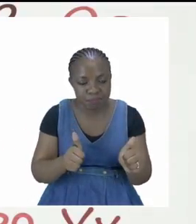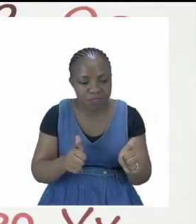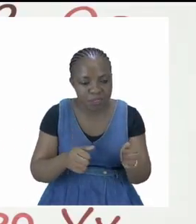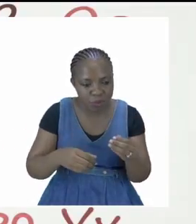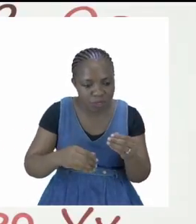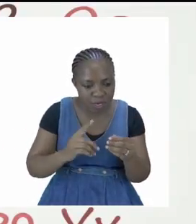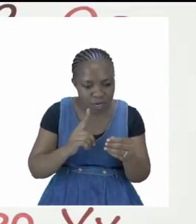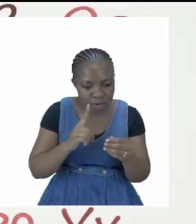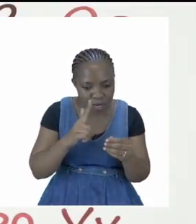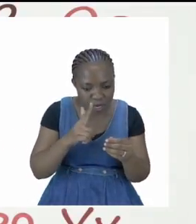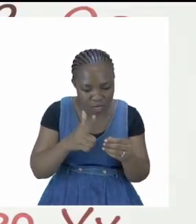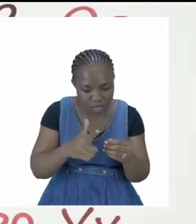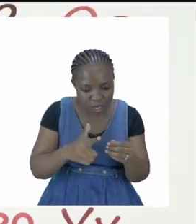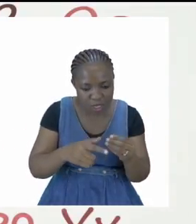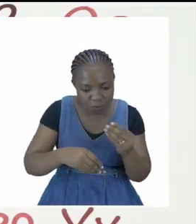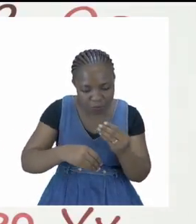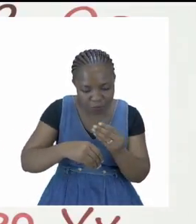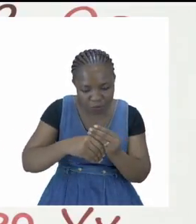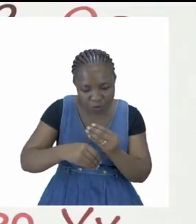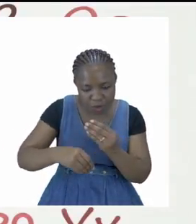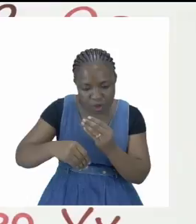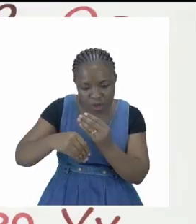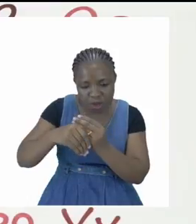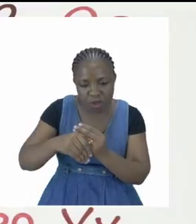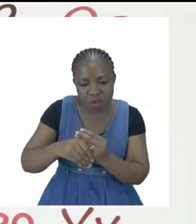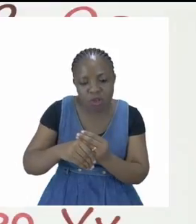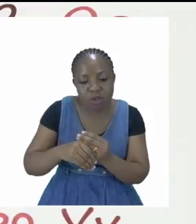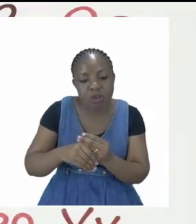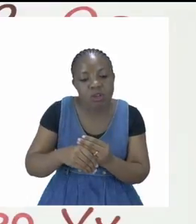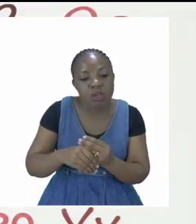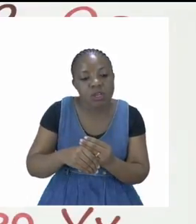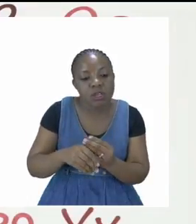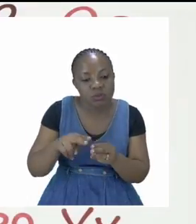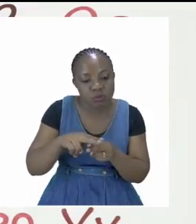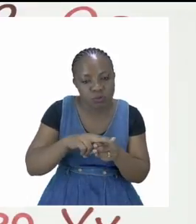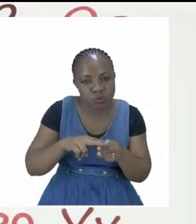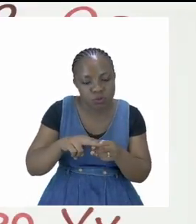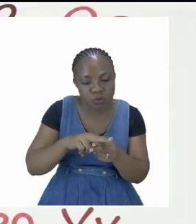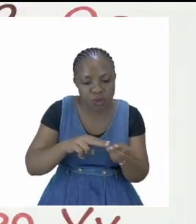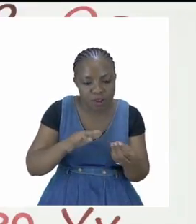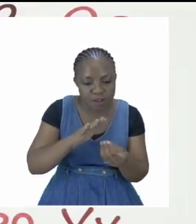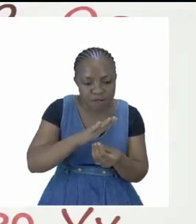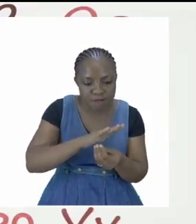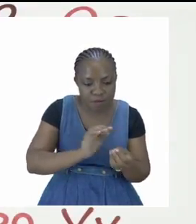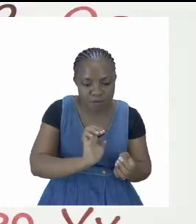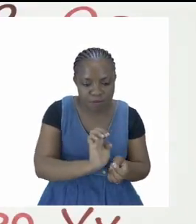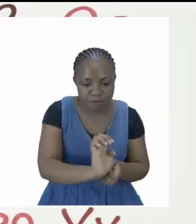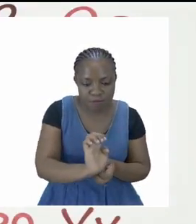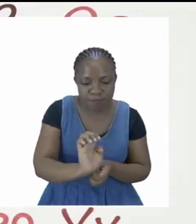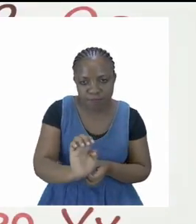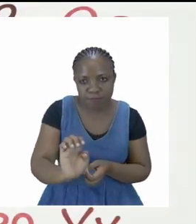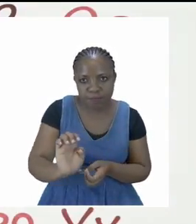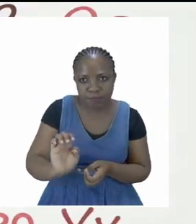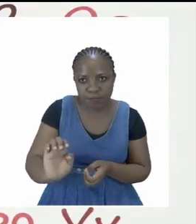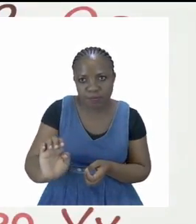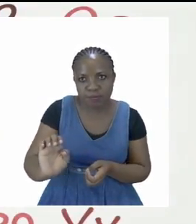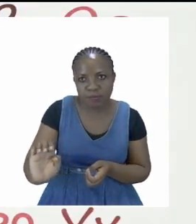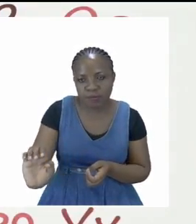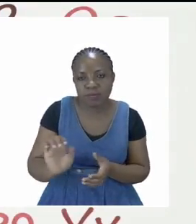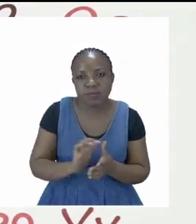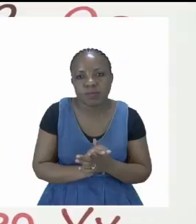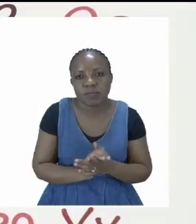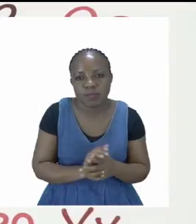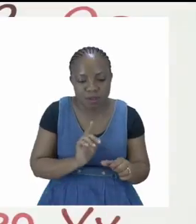their families. Is it tens or units? Now we are going to take our